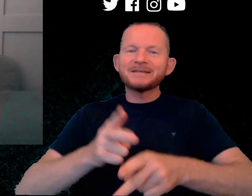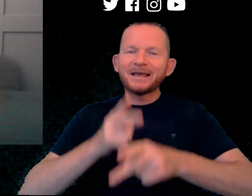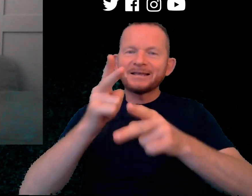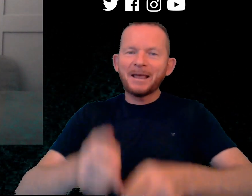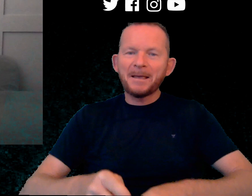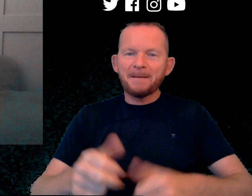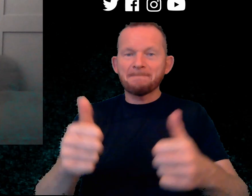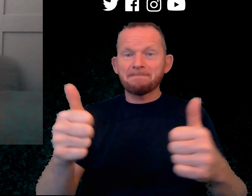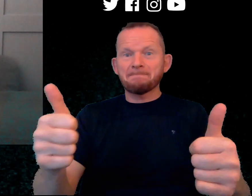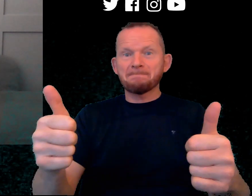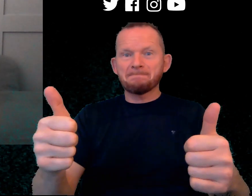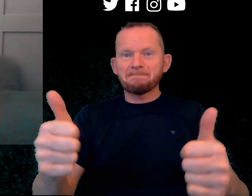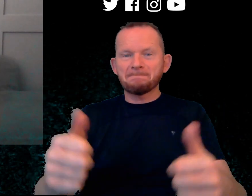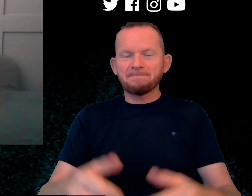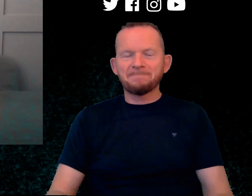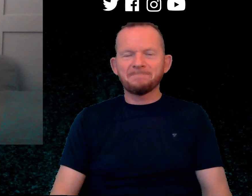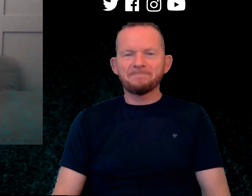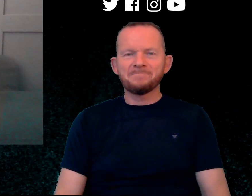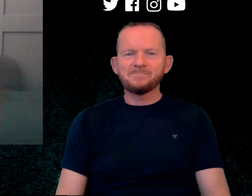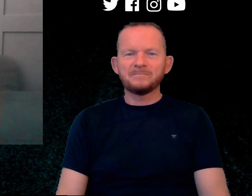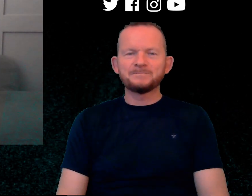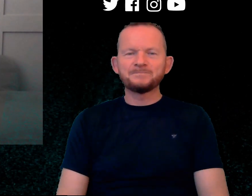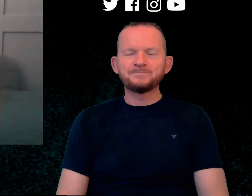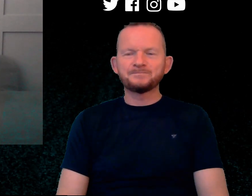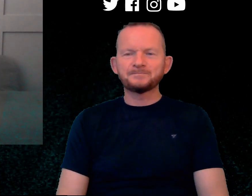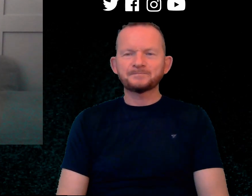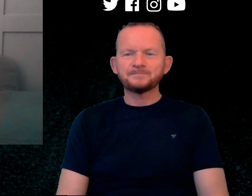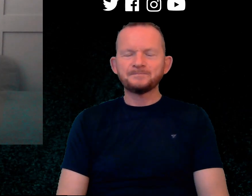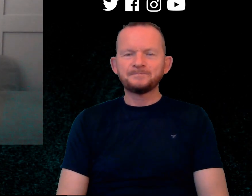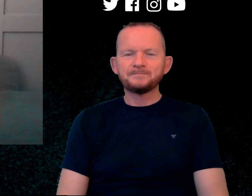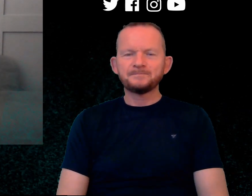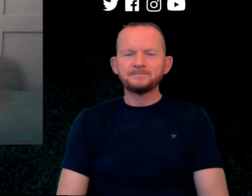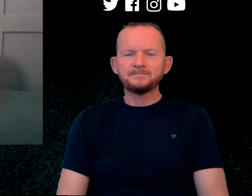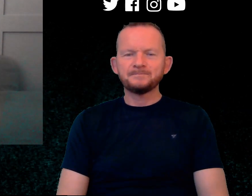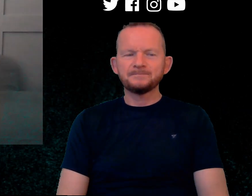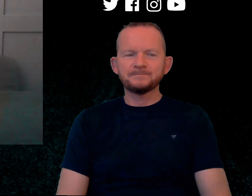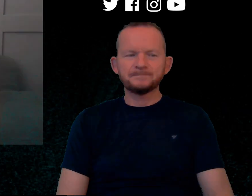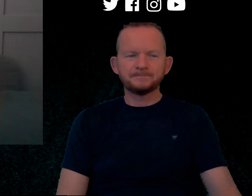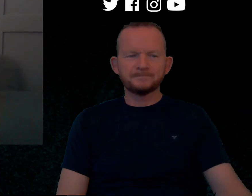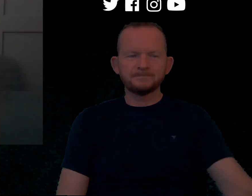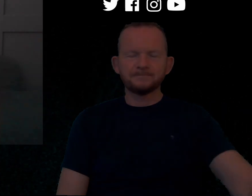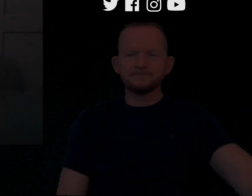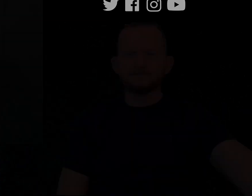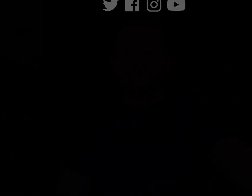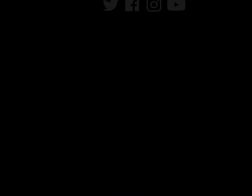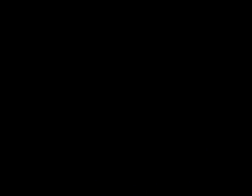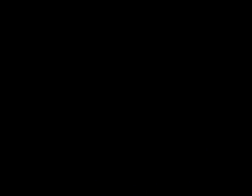And on that, I hope you all keep well, keep safe, and until next time, take care.